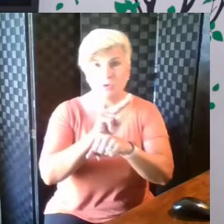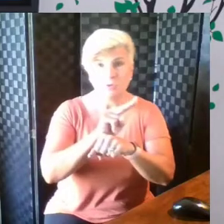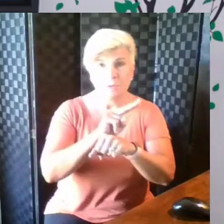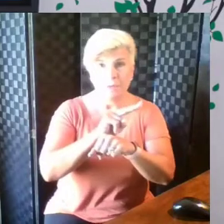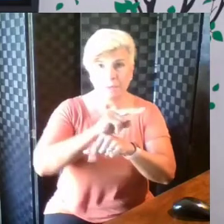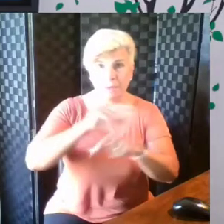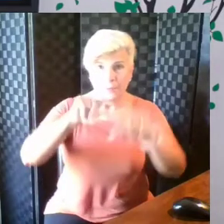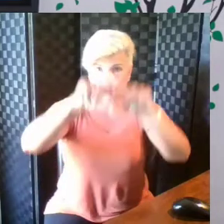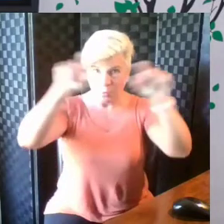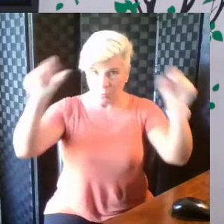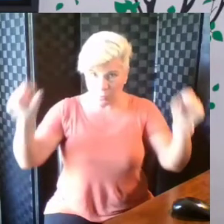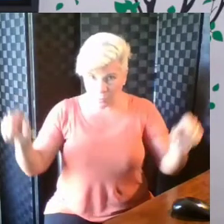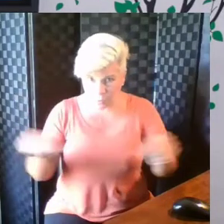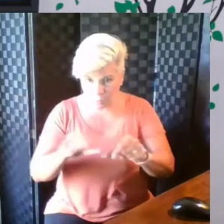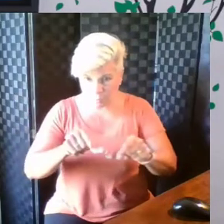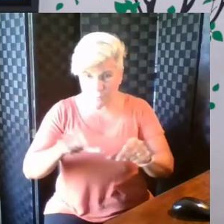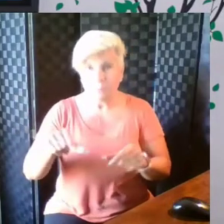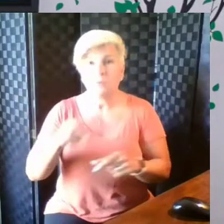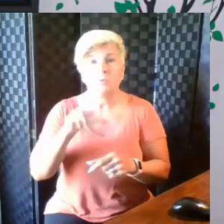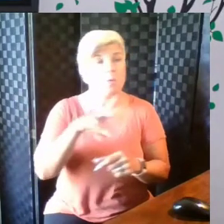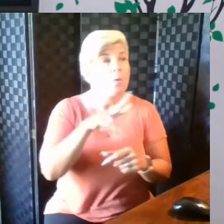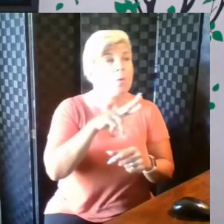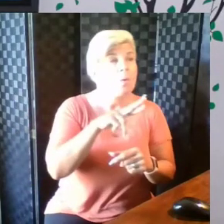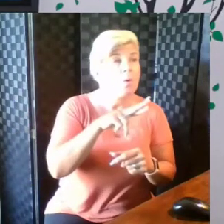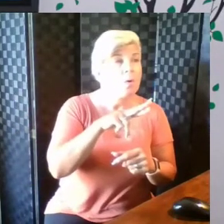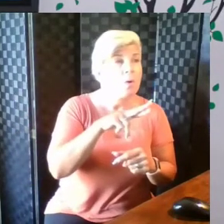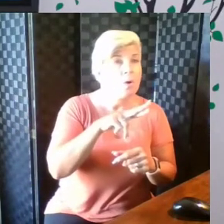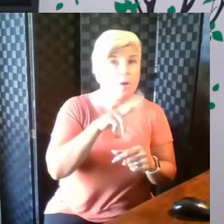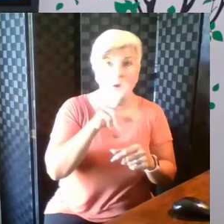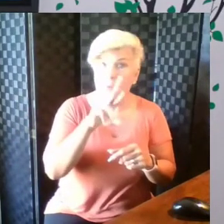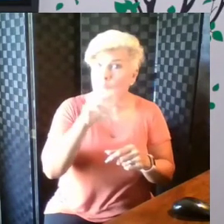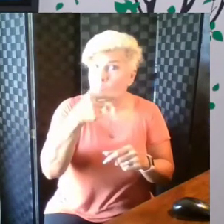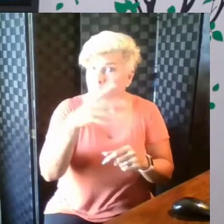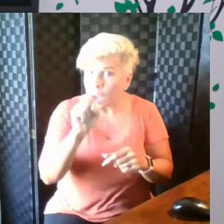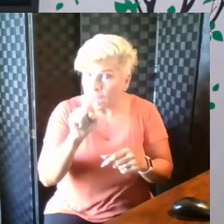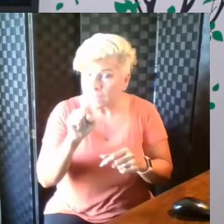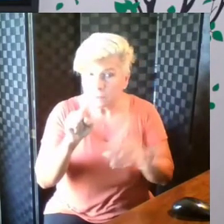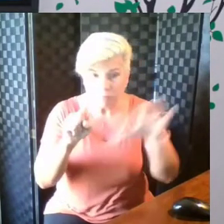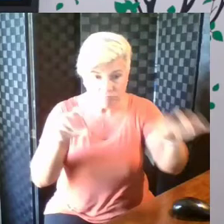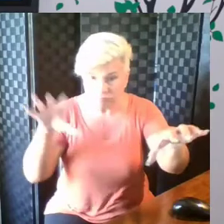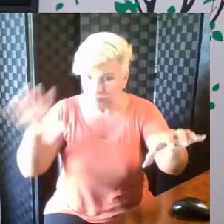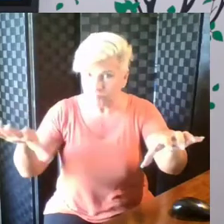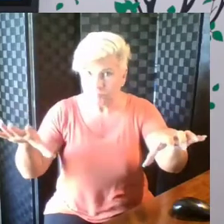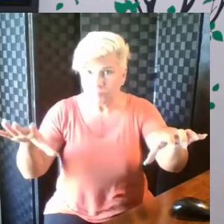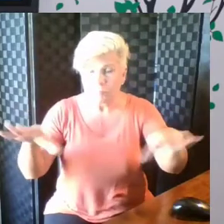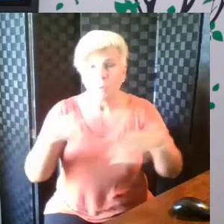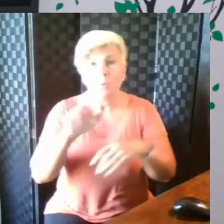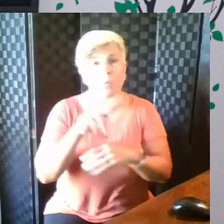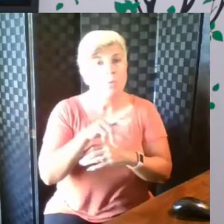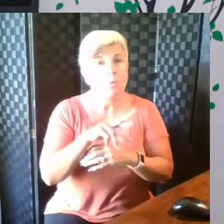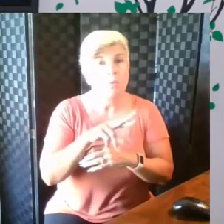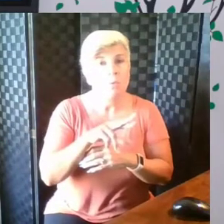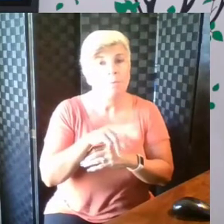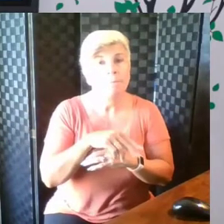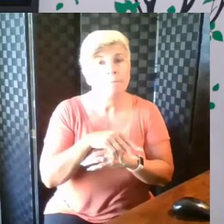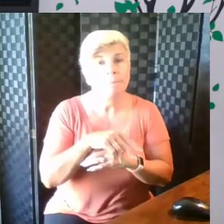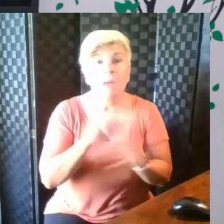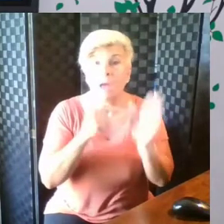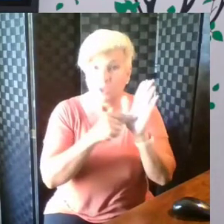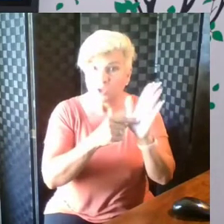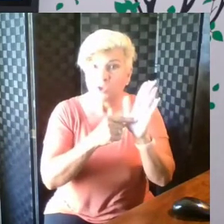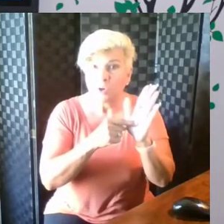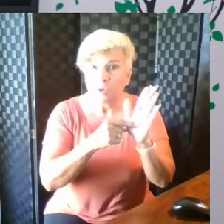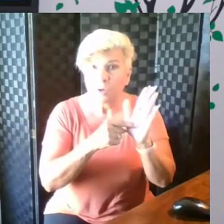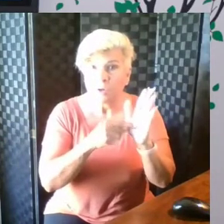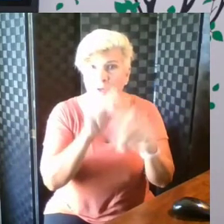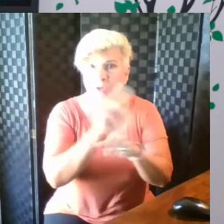or you could even use just 2 different rugs that you have if you have some welcome mats. And I want to show you how you could